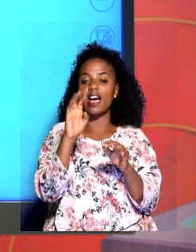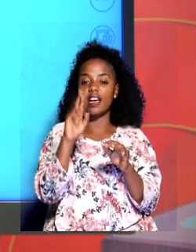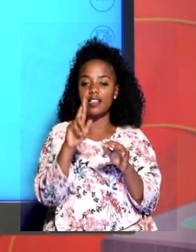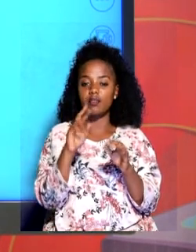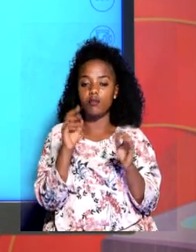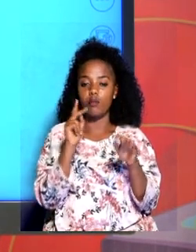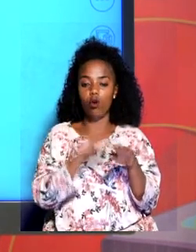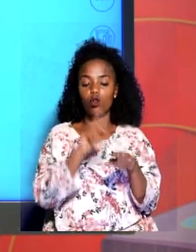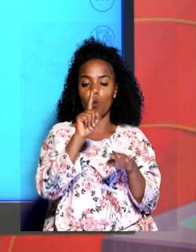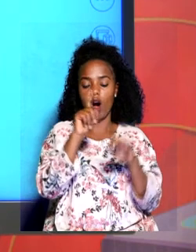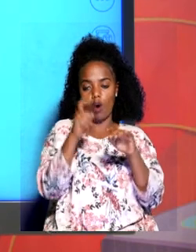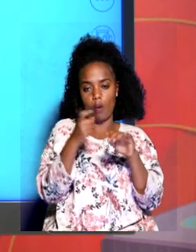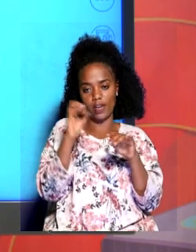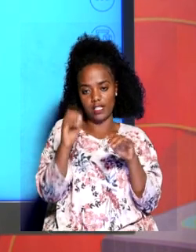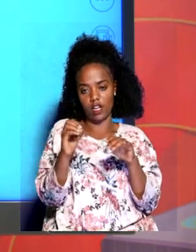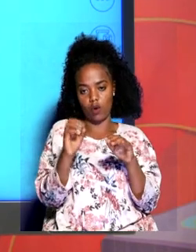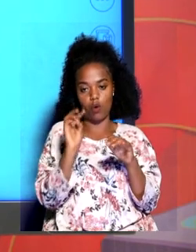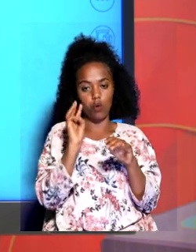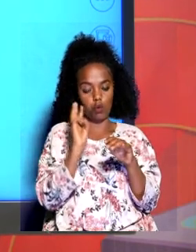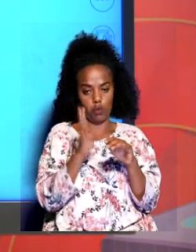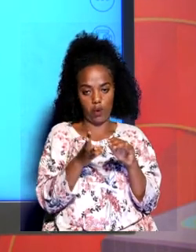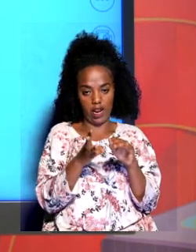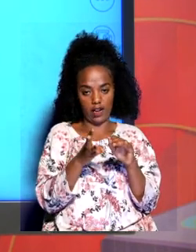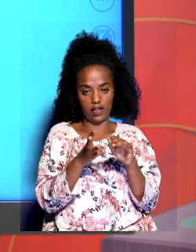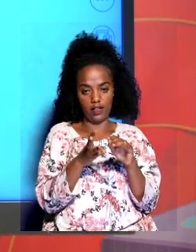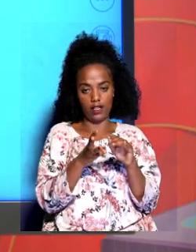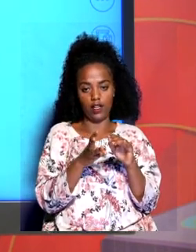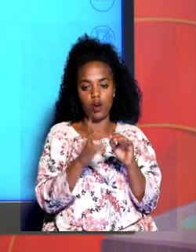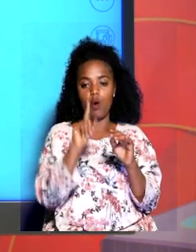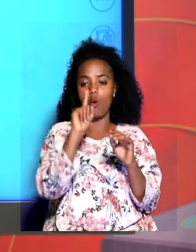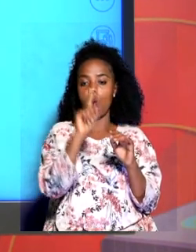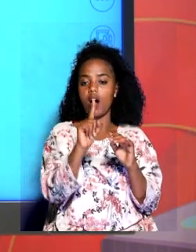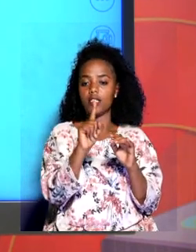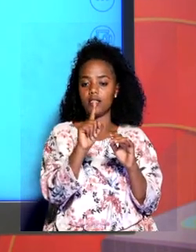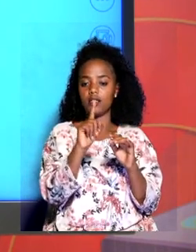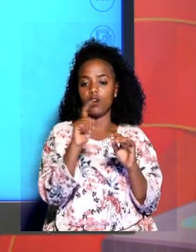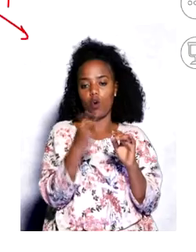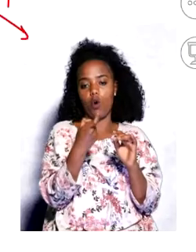1, 0, we remain this one. For corner point